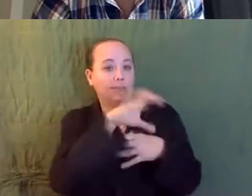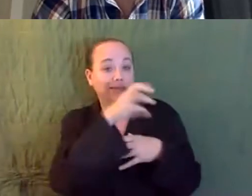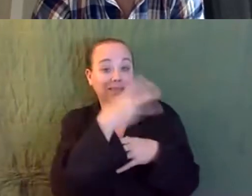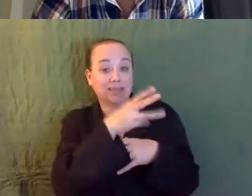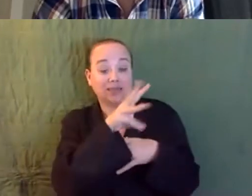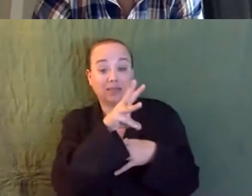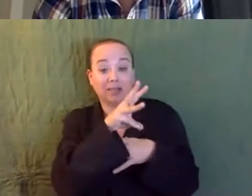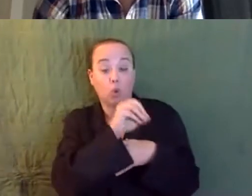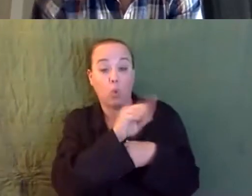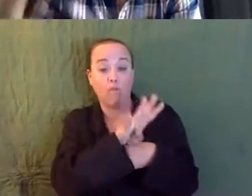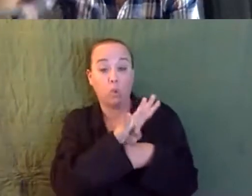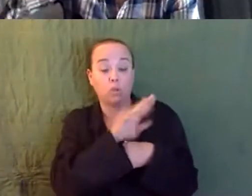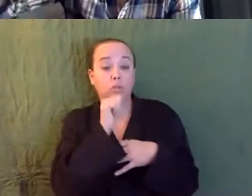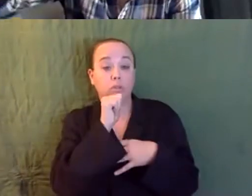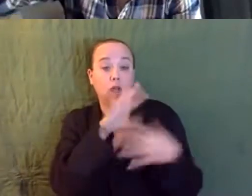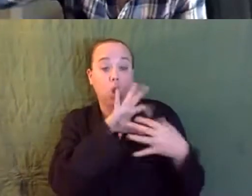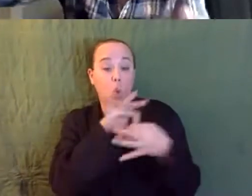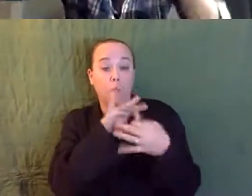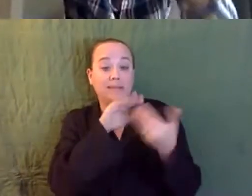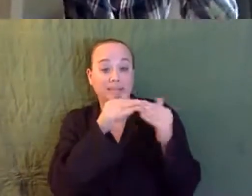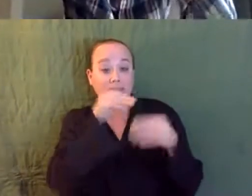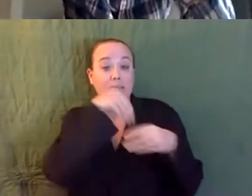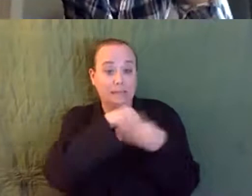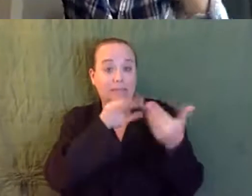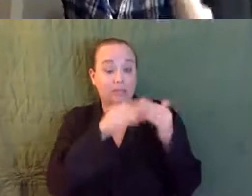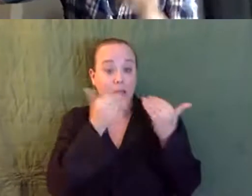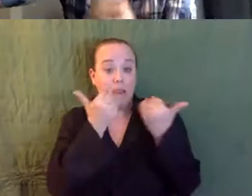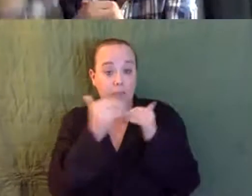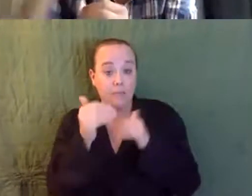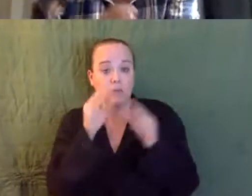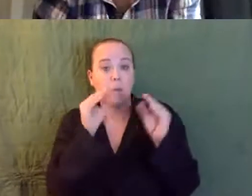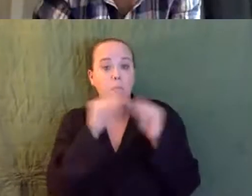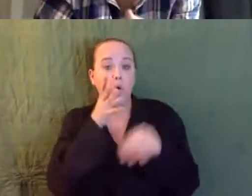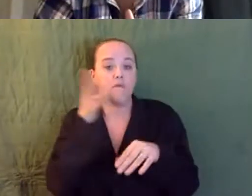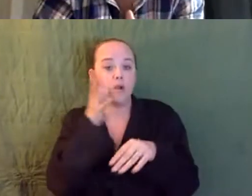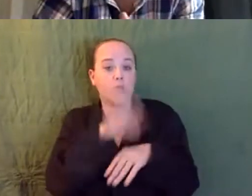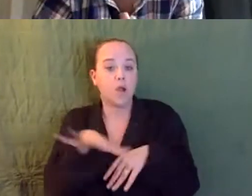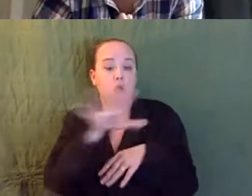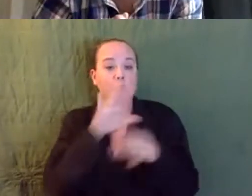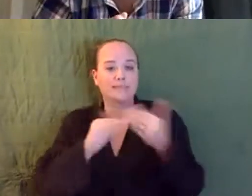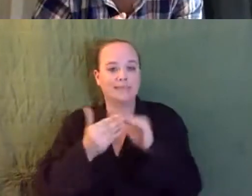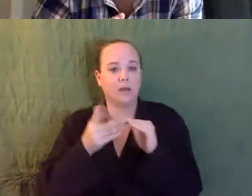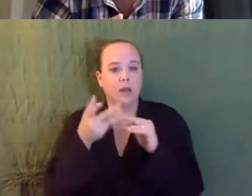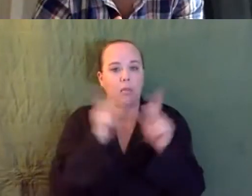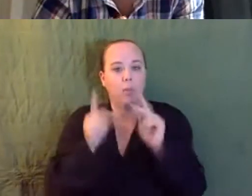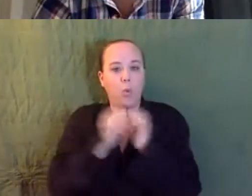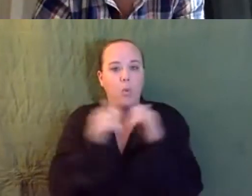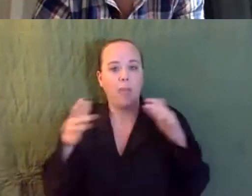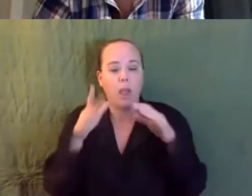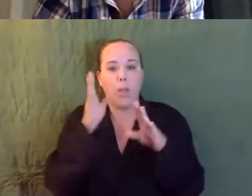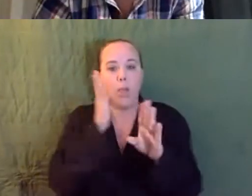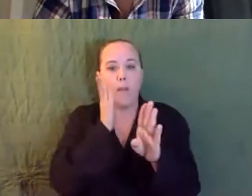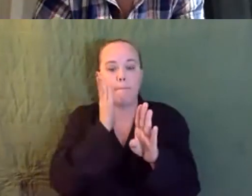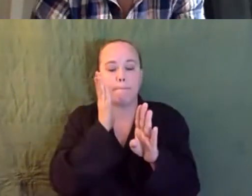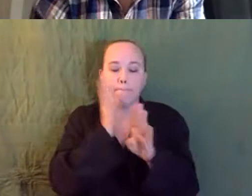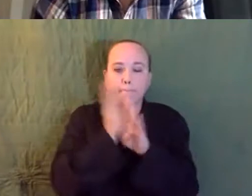unincorporated cities within the city limits, more rural areas of the city, and those without bus lines? That is,